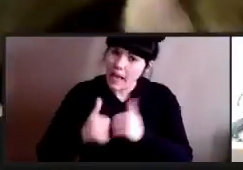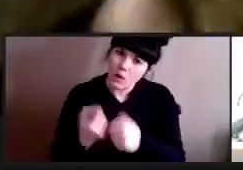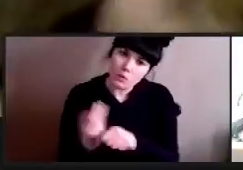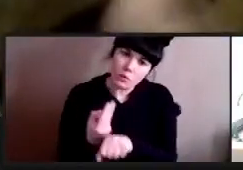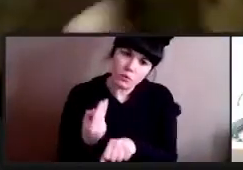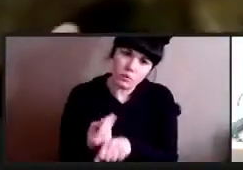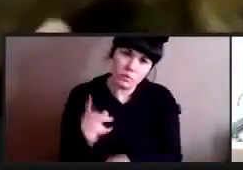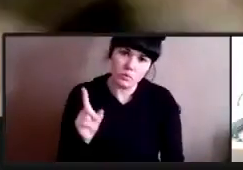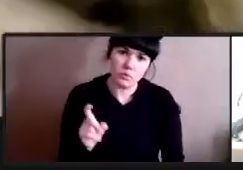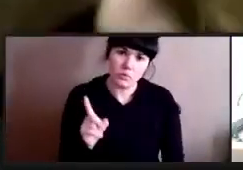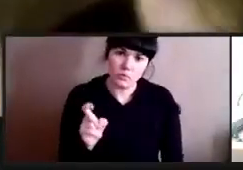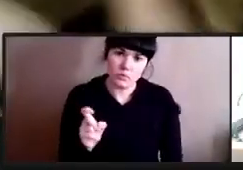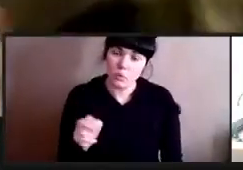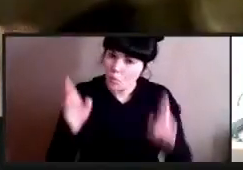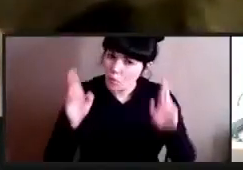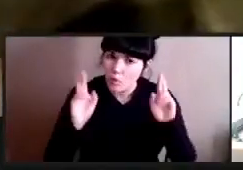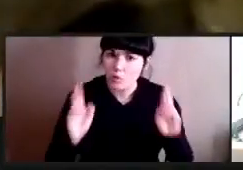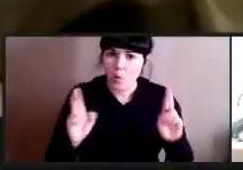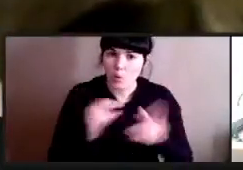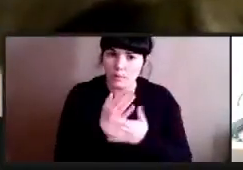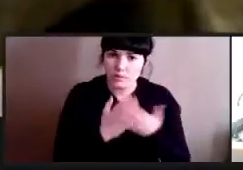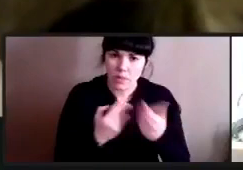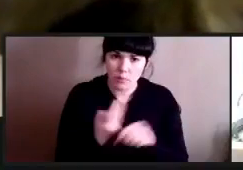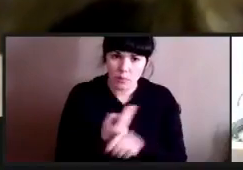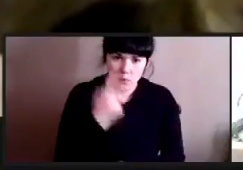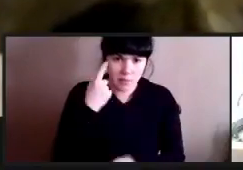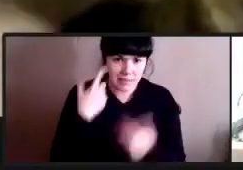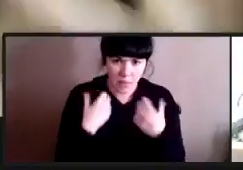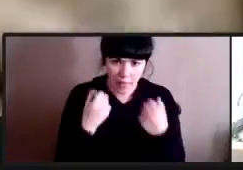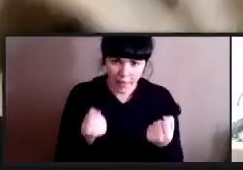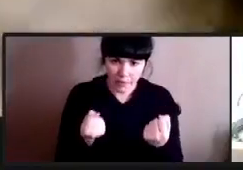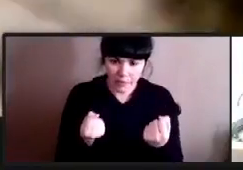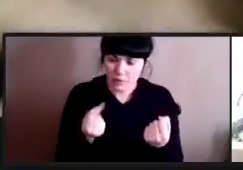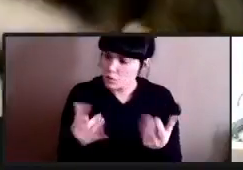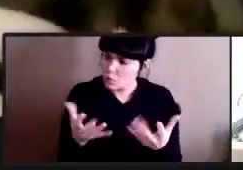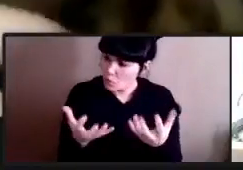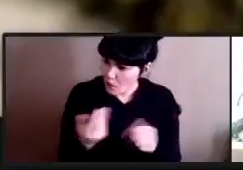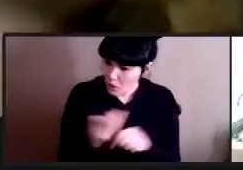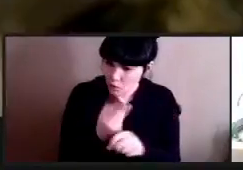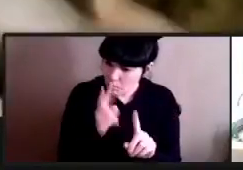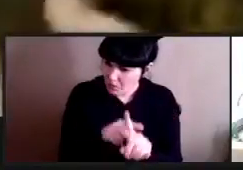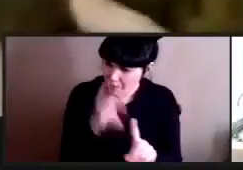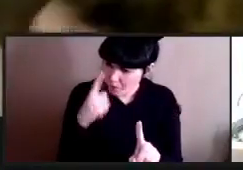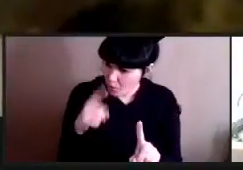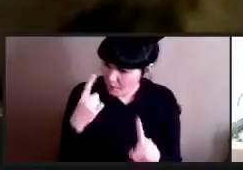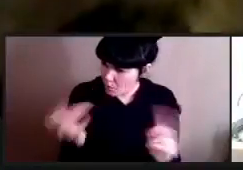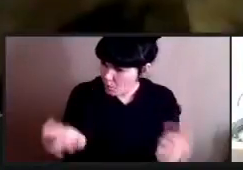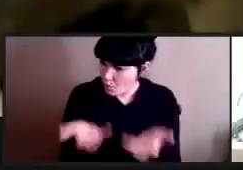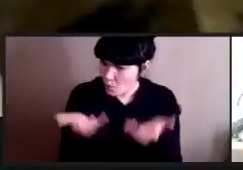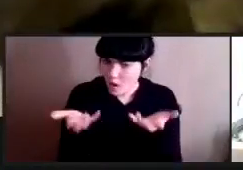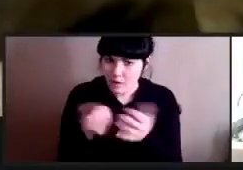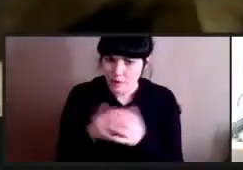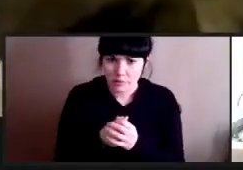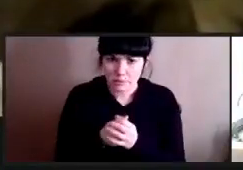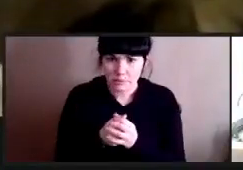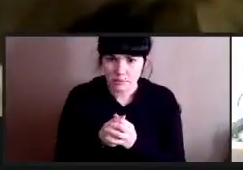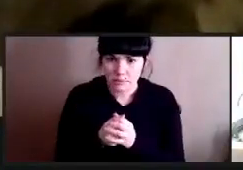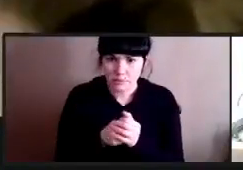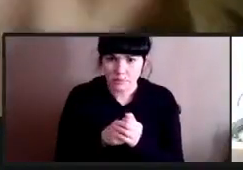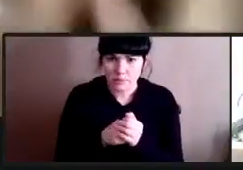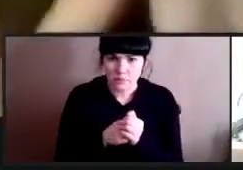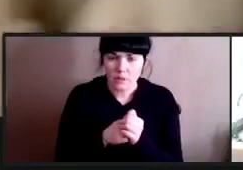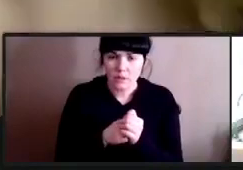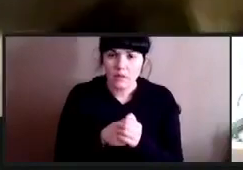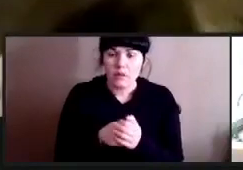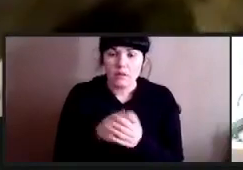what are you all looking forward to using it for in both the mental health space, but maybe also the special education